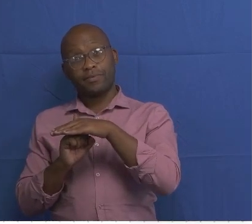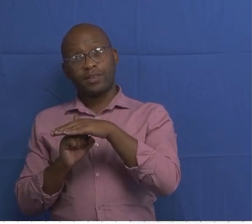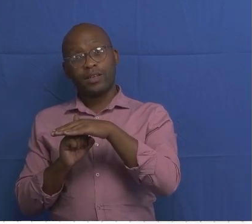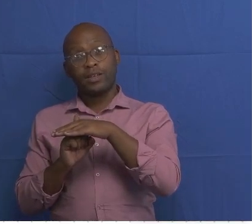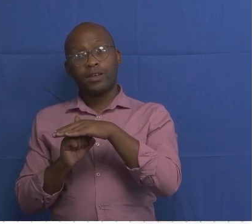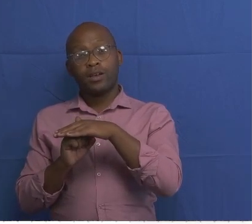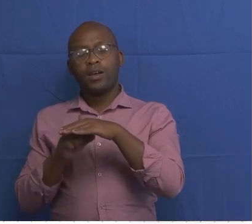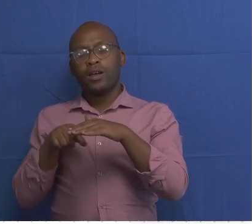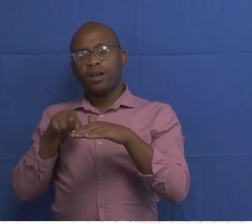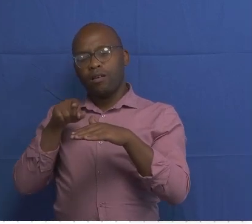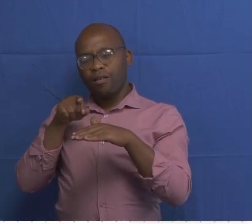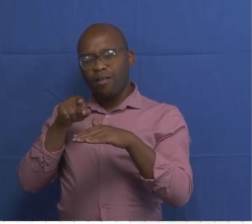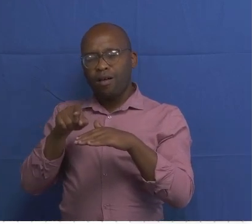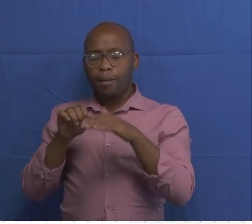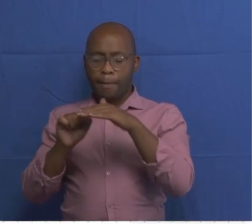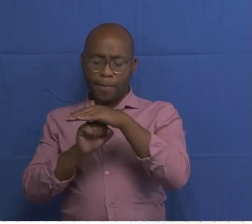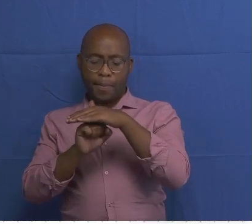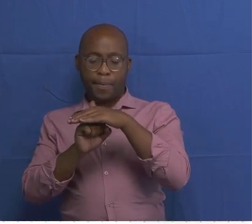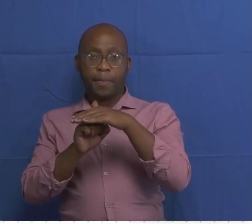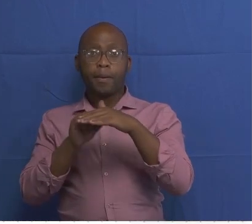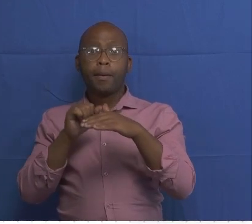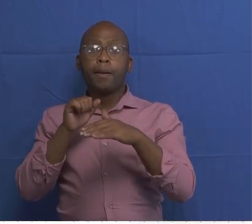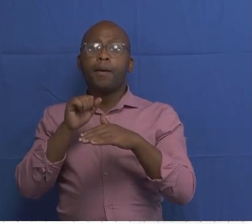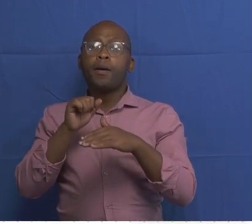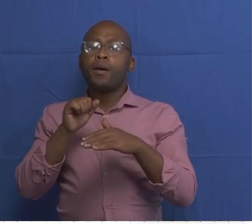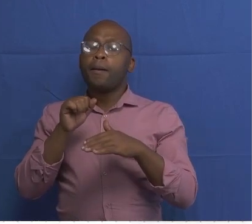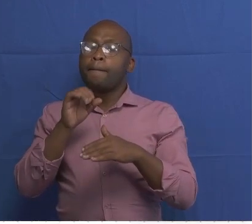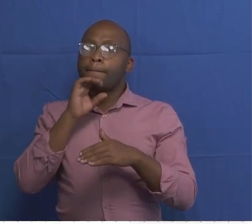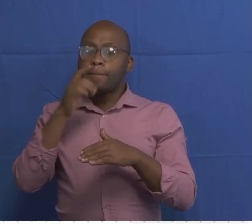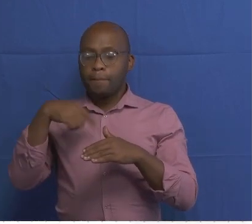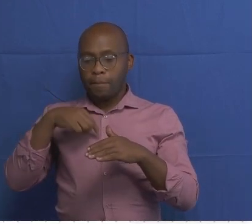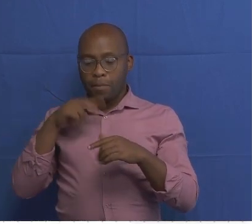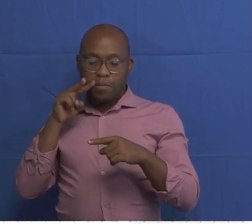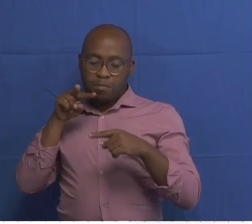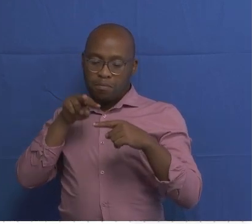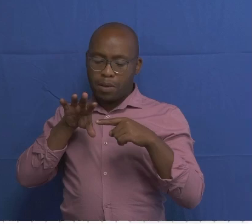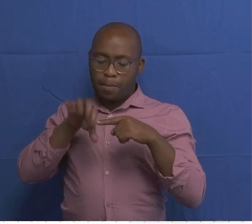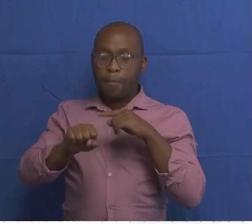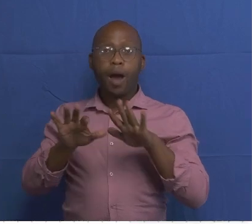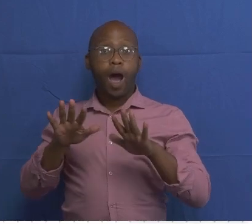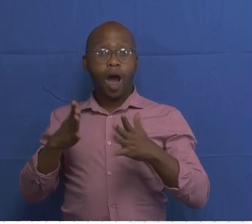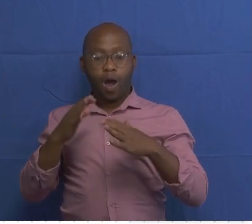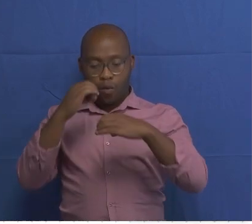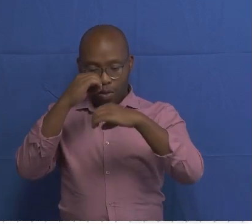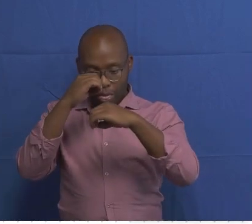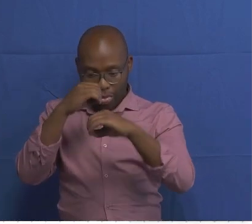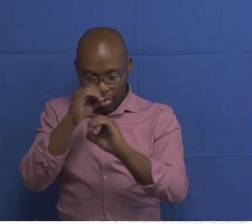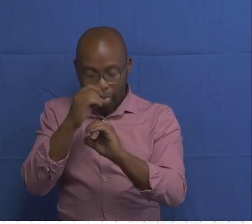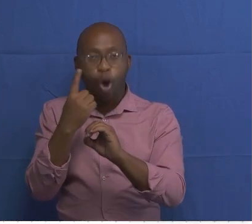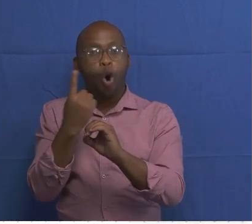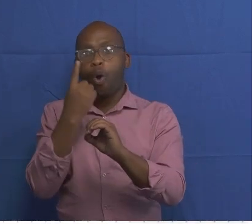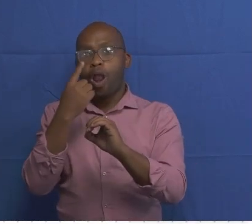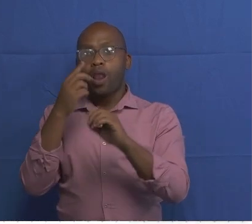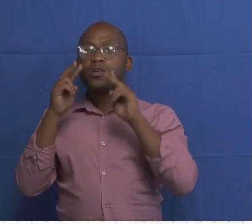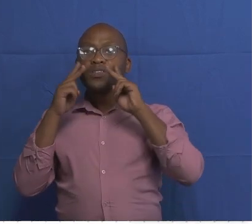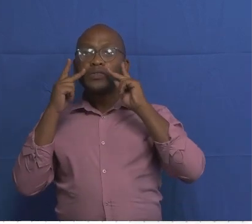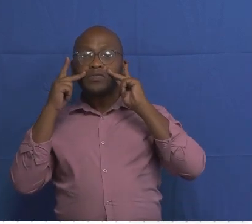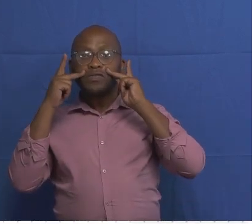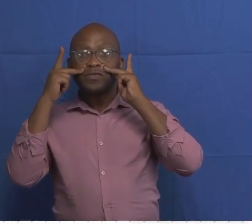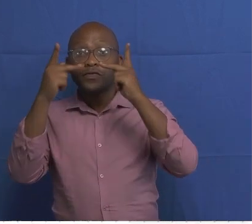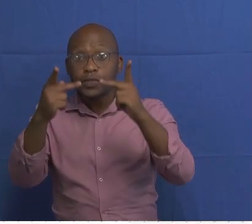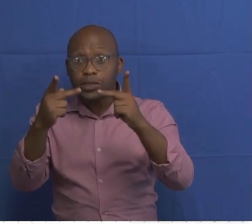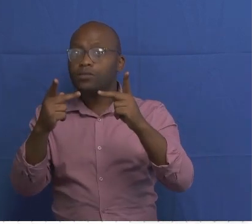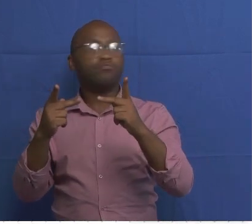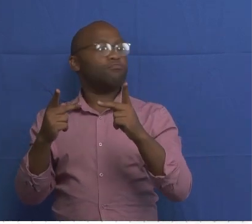alleles are only expressed in the phenotype when they are in their homozygous state. So it means that here we